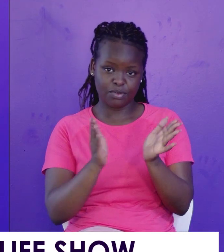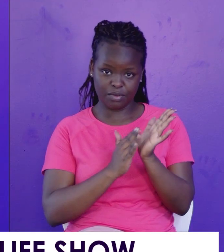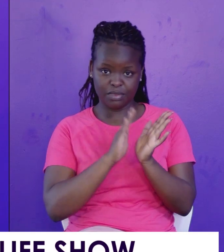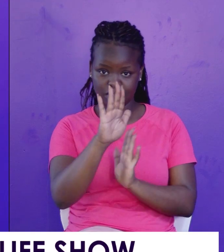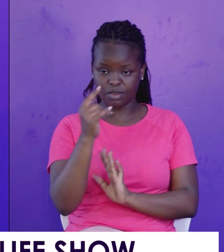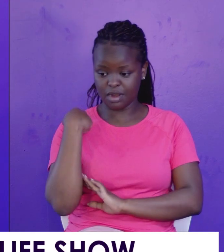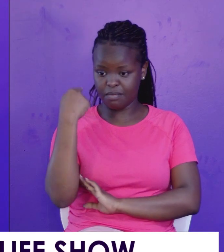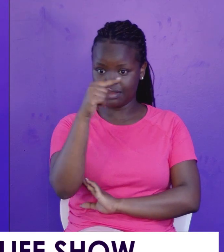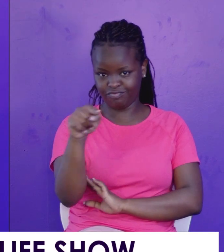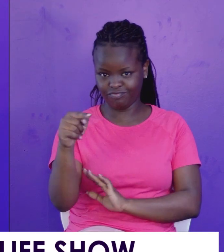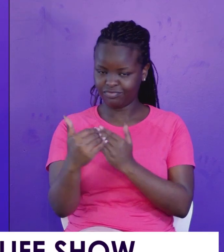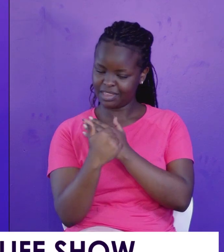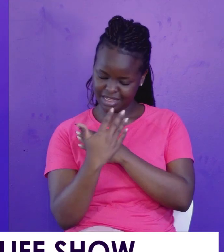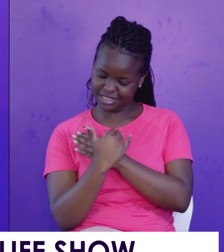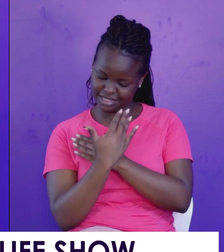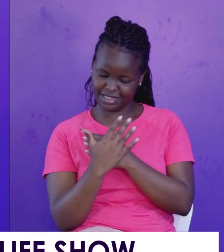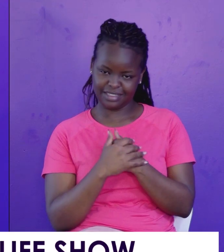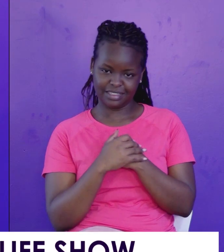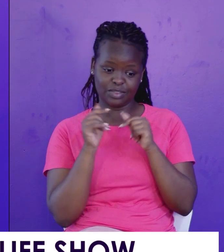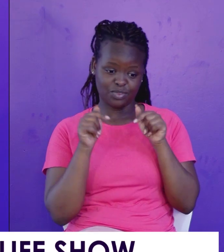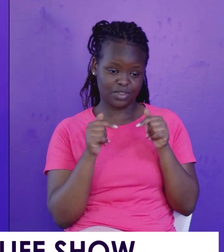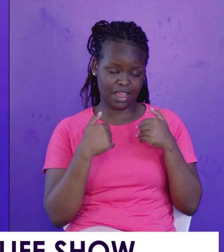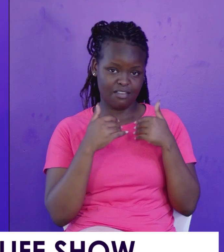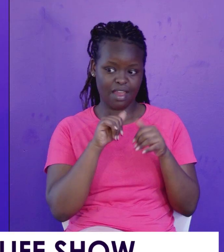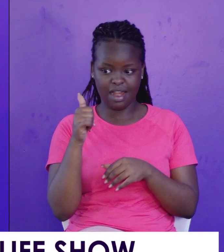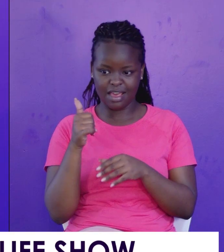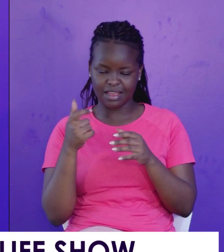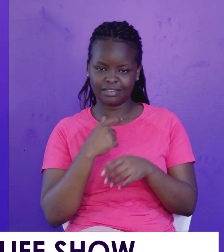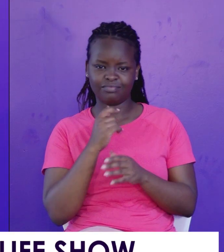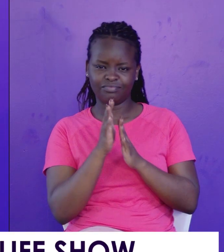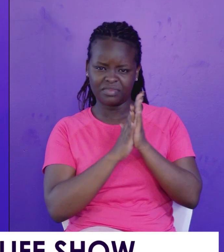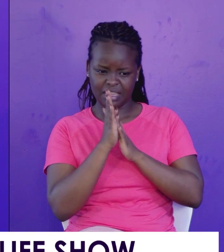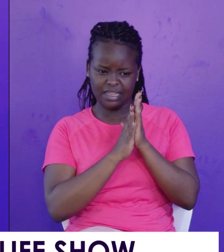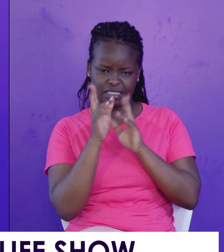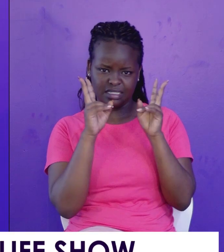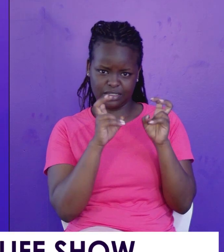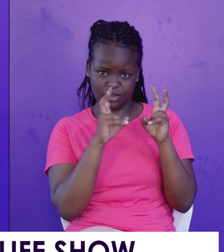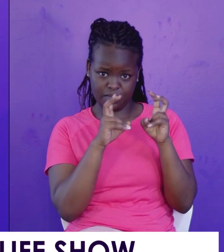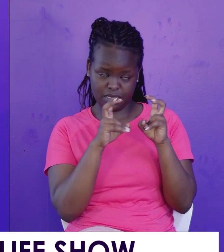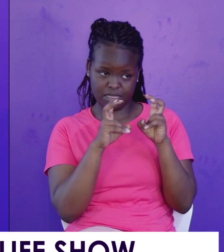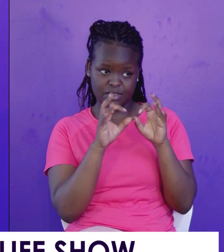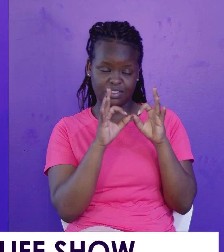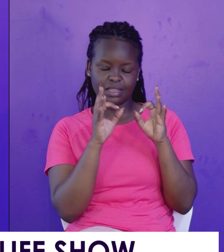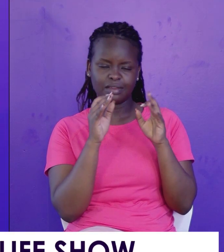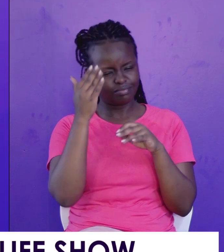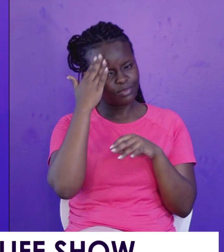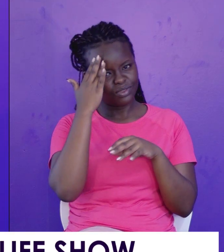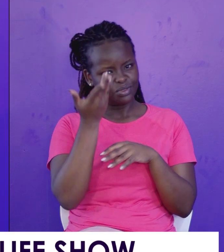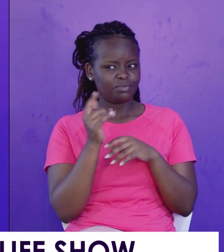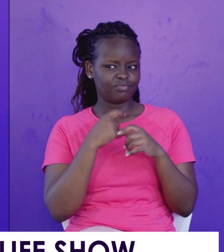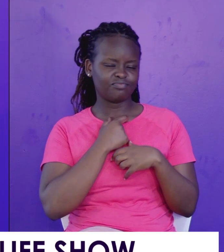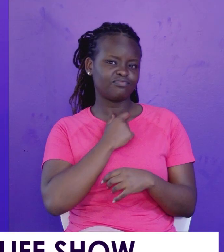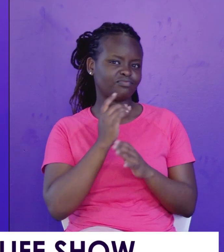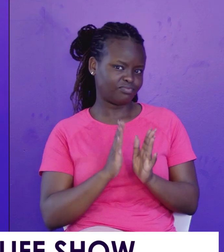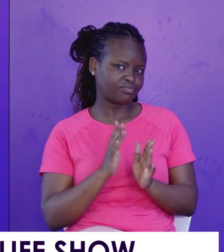0111980384. Today we brought you another interesting topic with a familiar guest. You